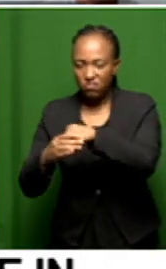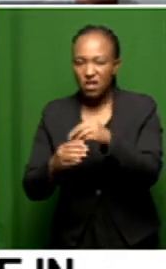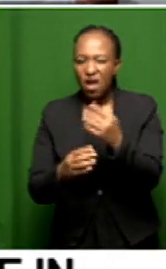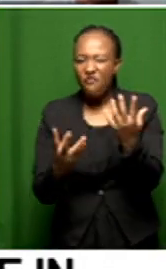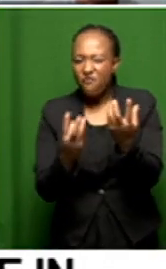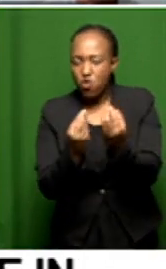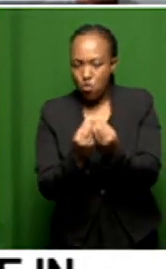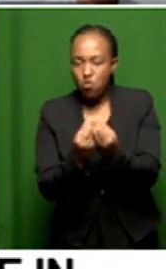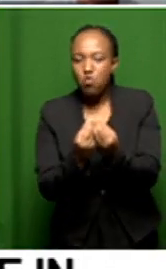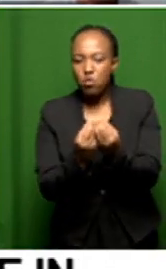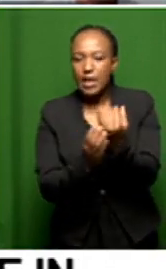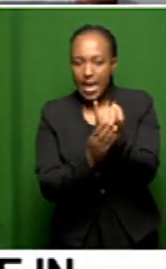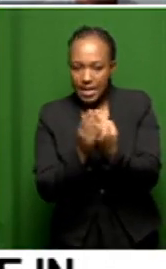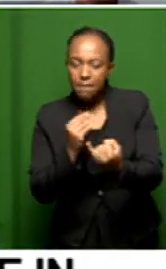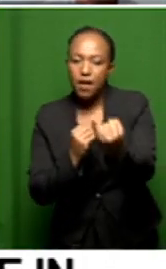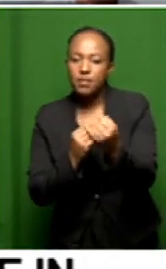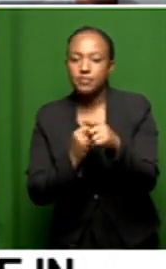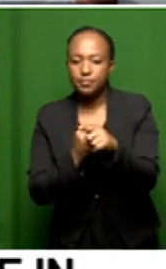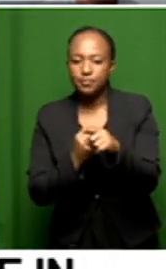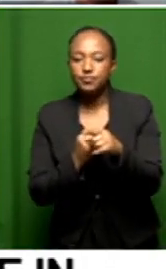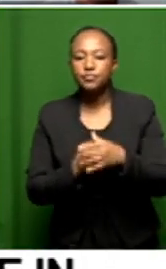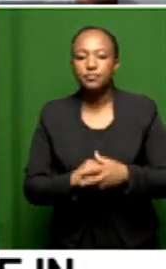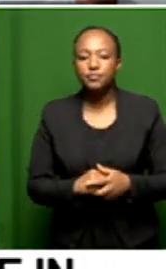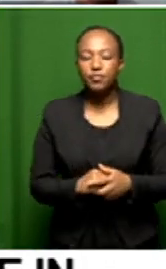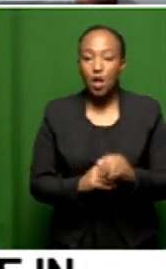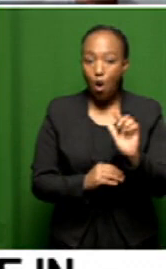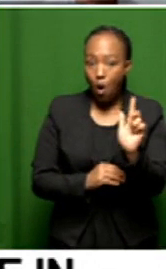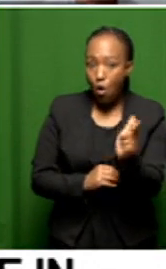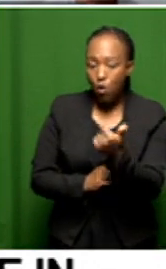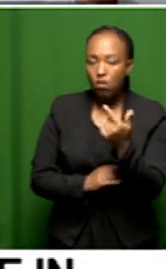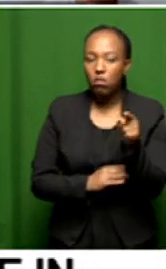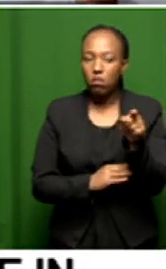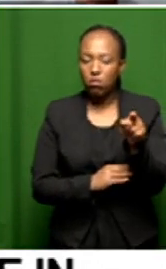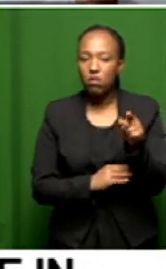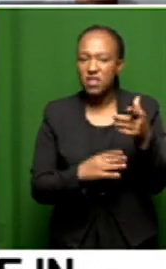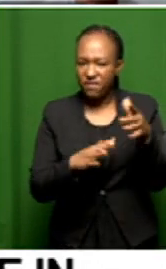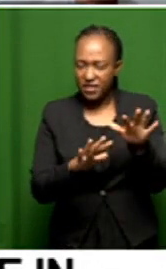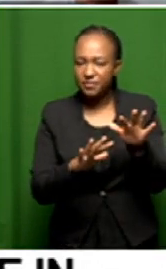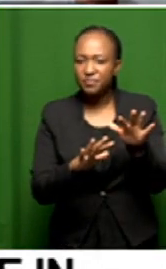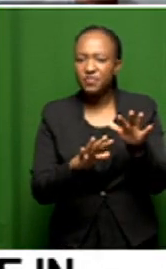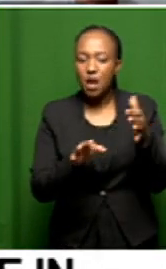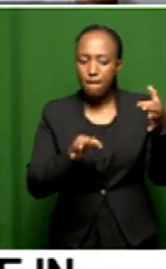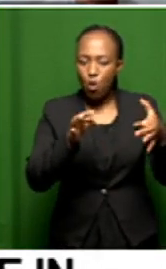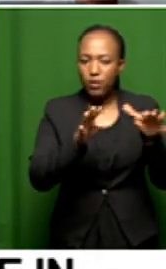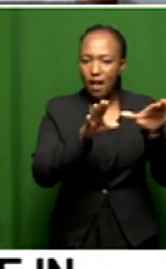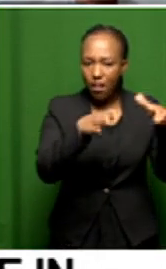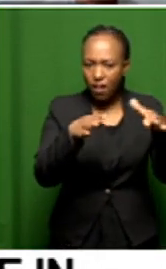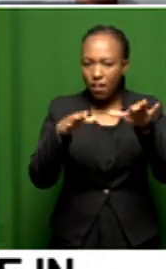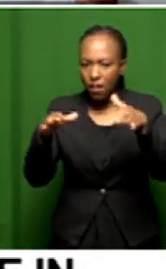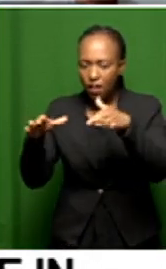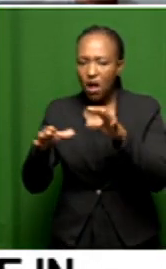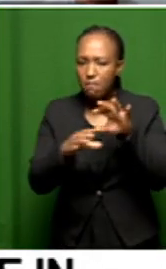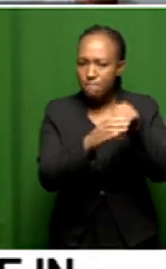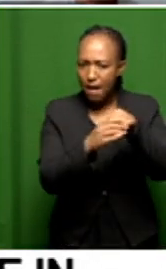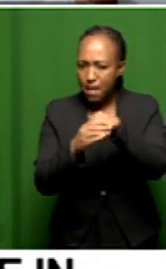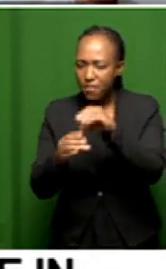few are contesting then independently. But all of them are engaged in a political exercise. All of them